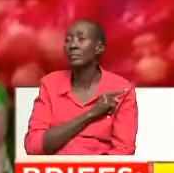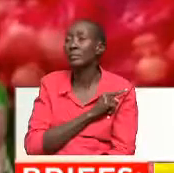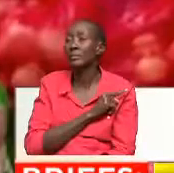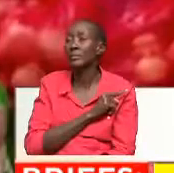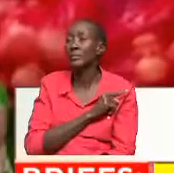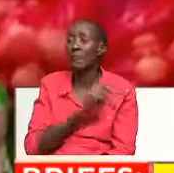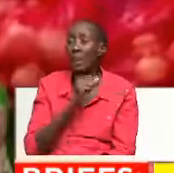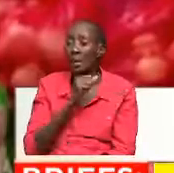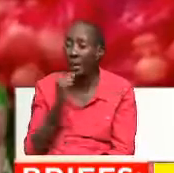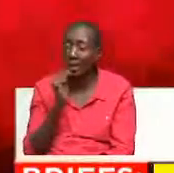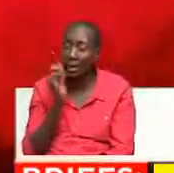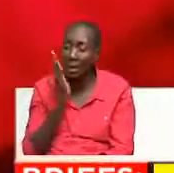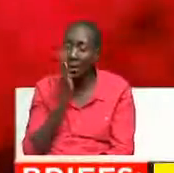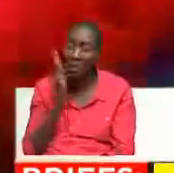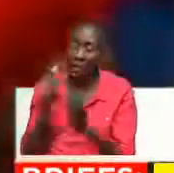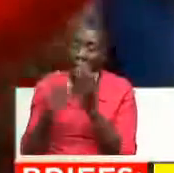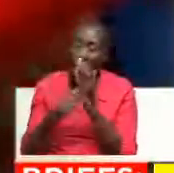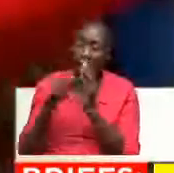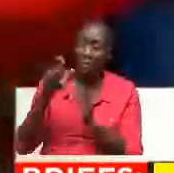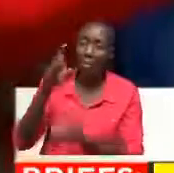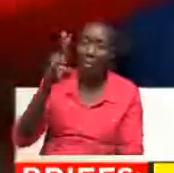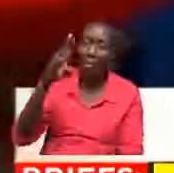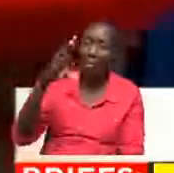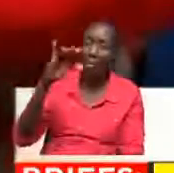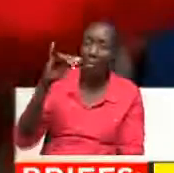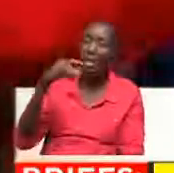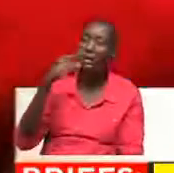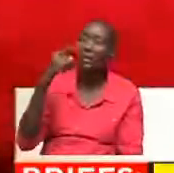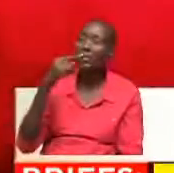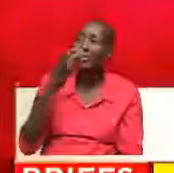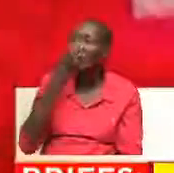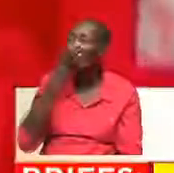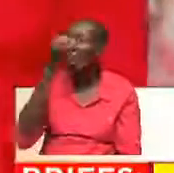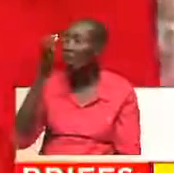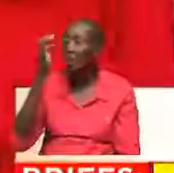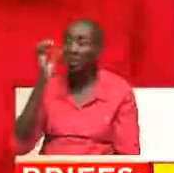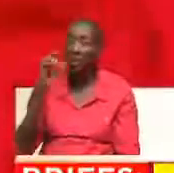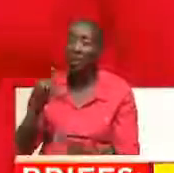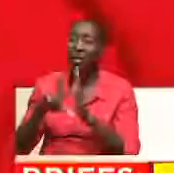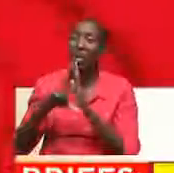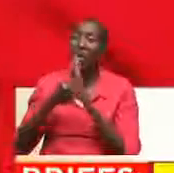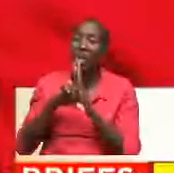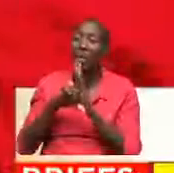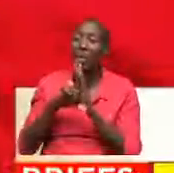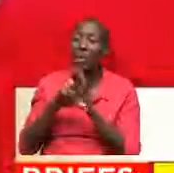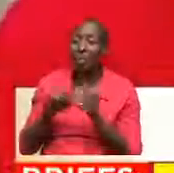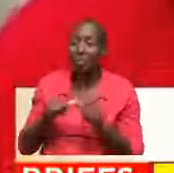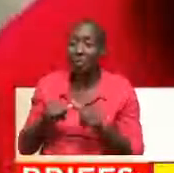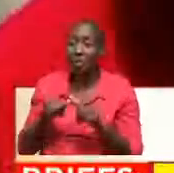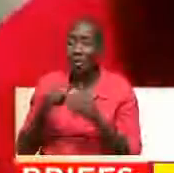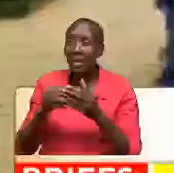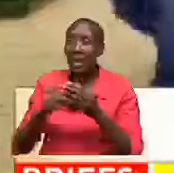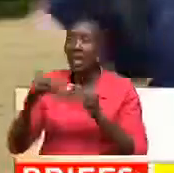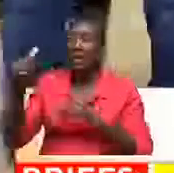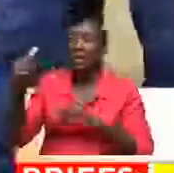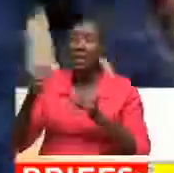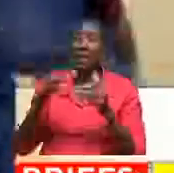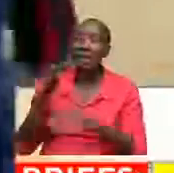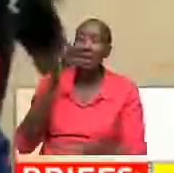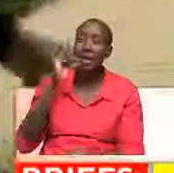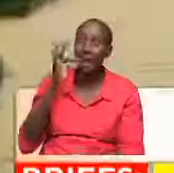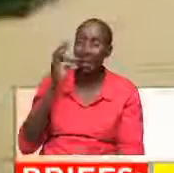Great-grandmother Lucy Malimele says she has to break the law to survive. She's sold fruit and vegetables from a stall